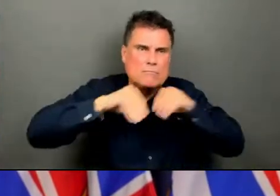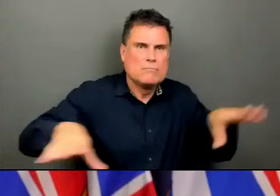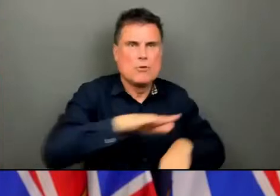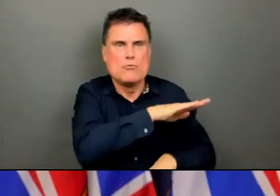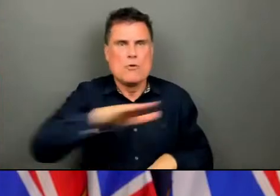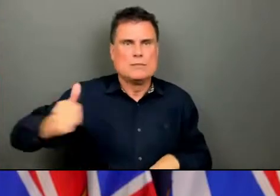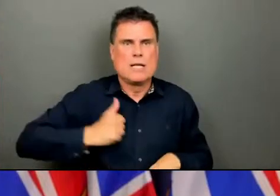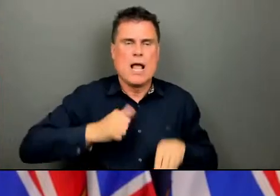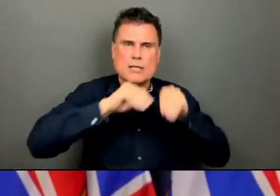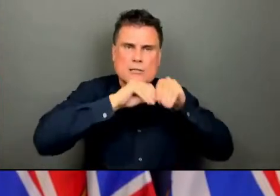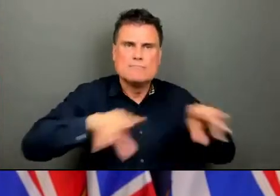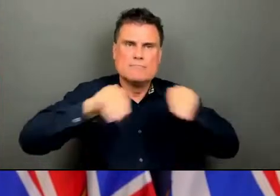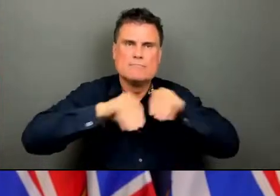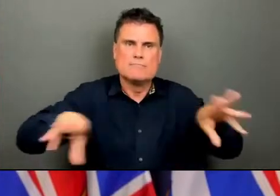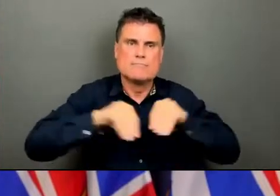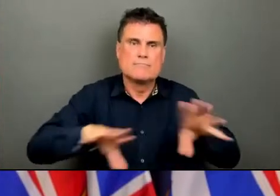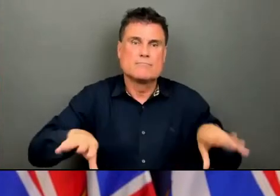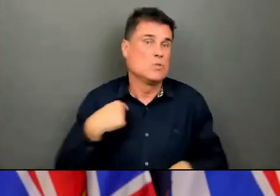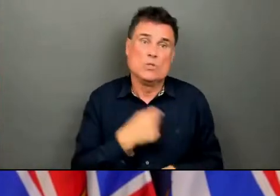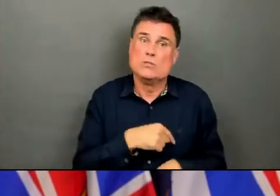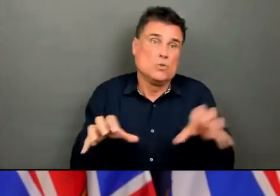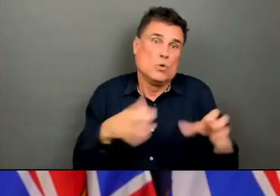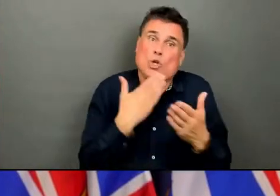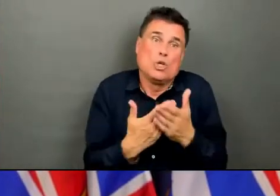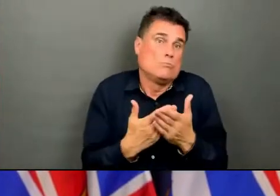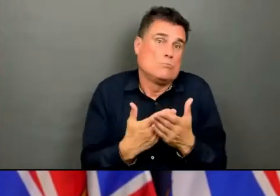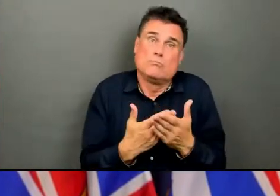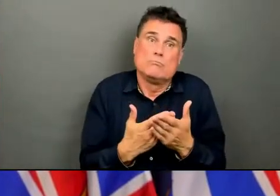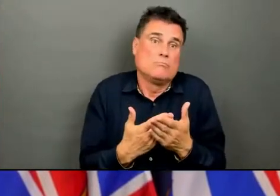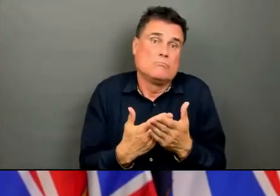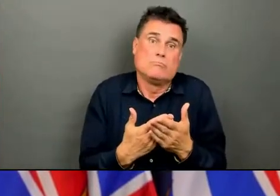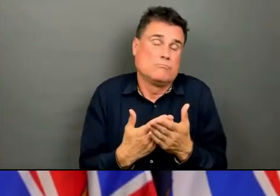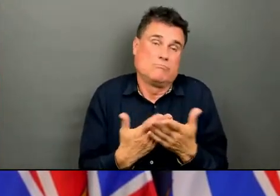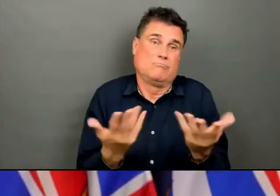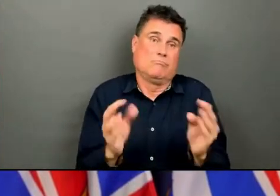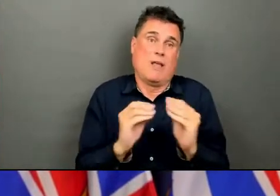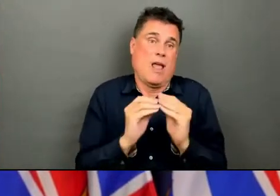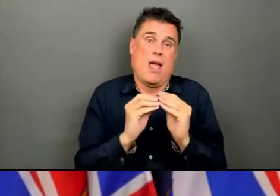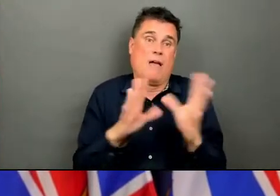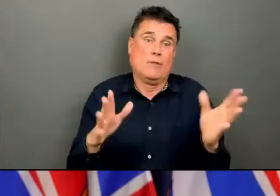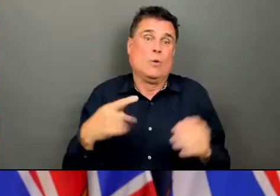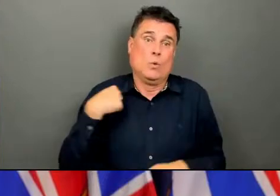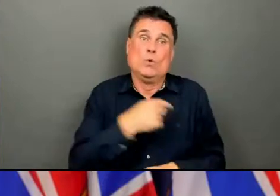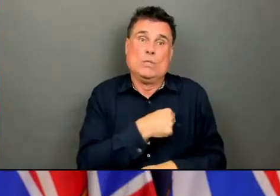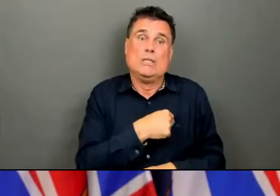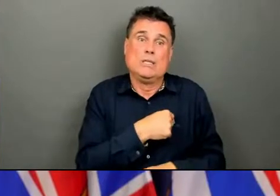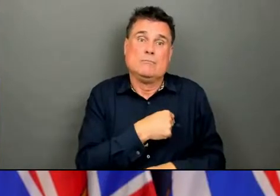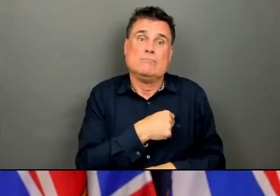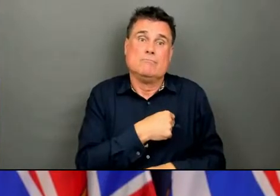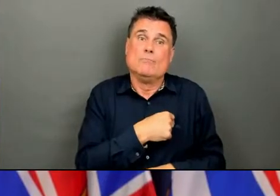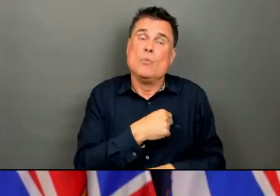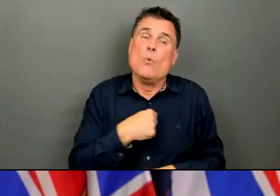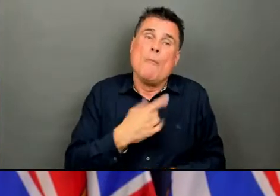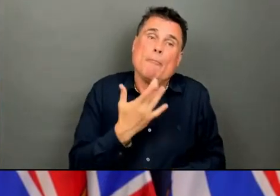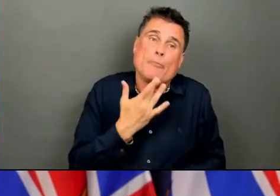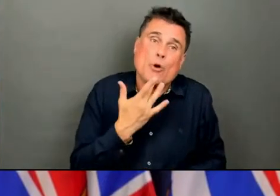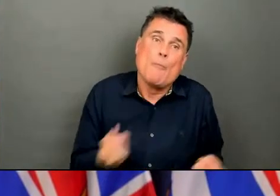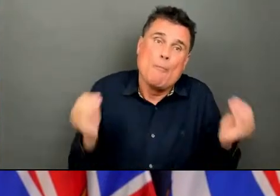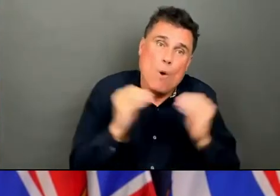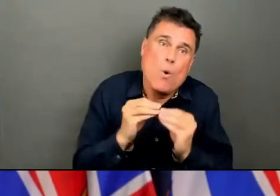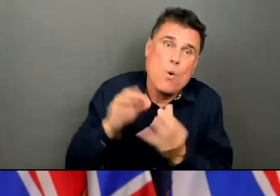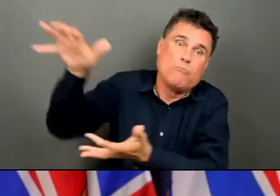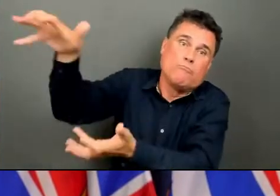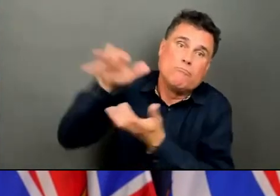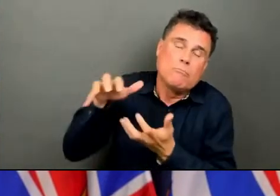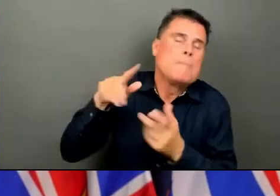of Moderna, we're doing well. We obviously would rather have vaccine here than not, but we're receiving a